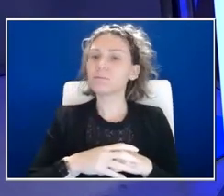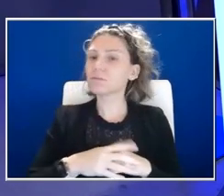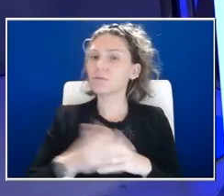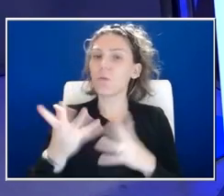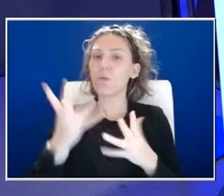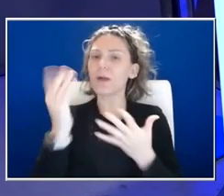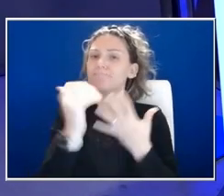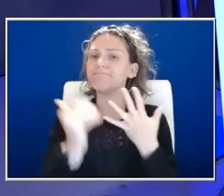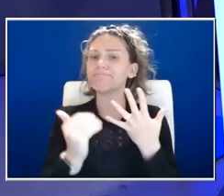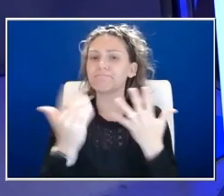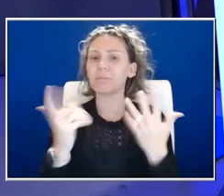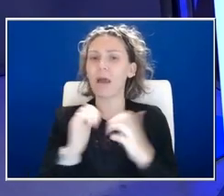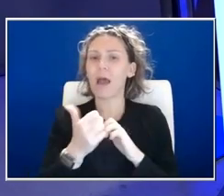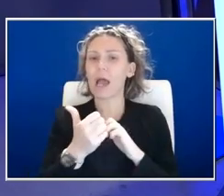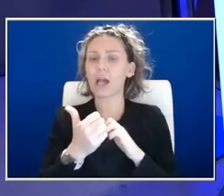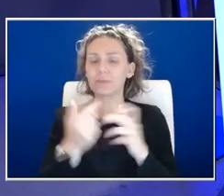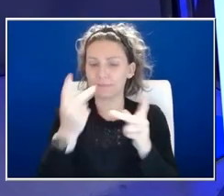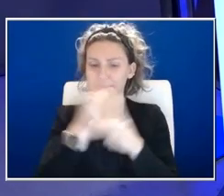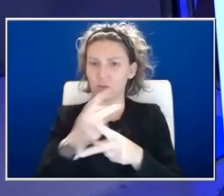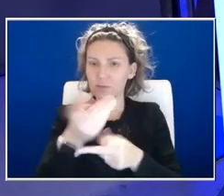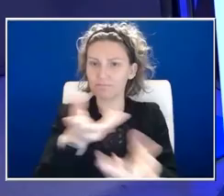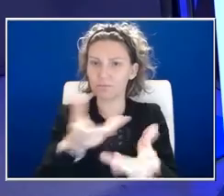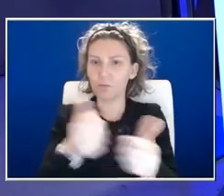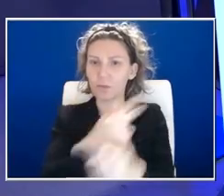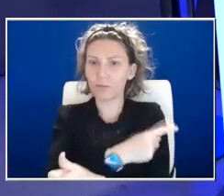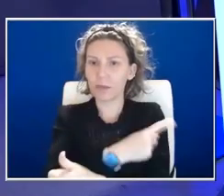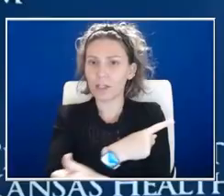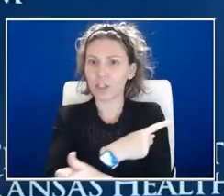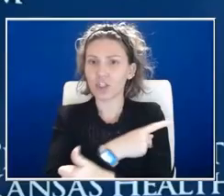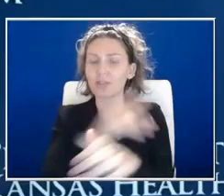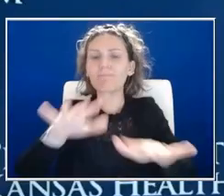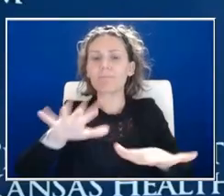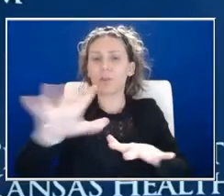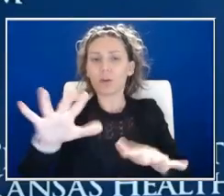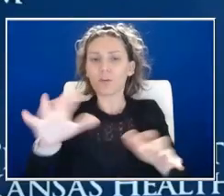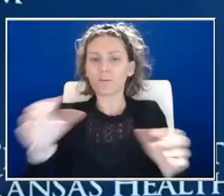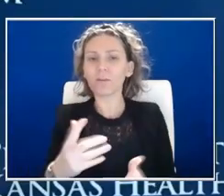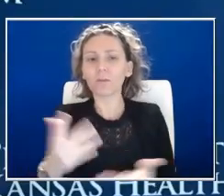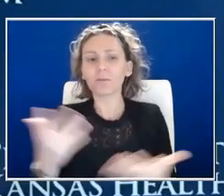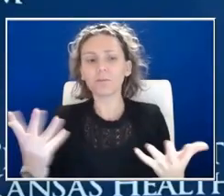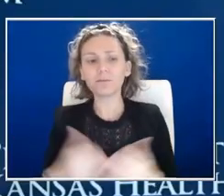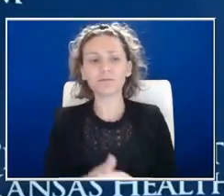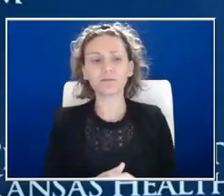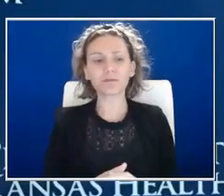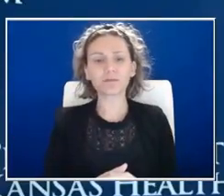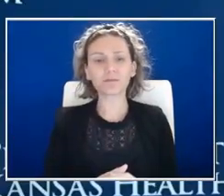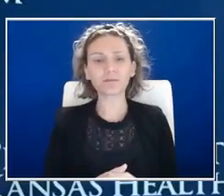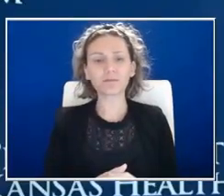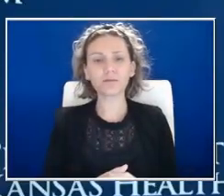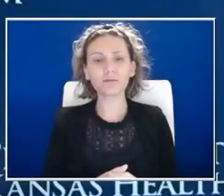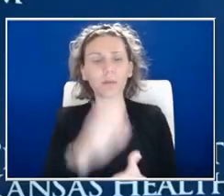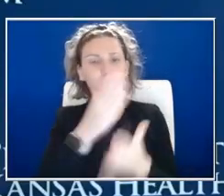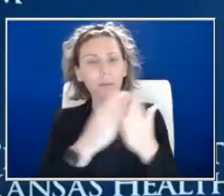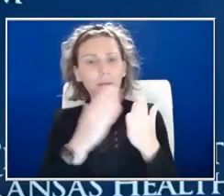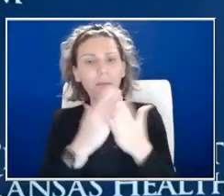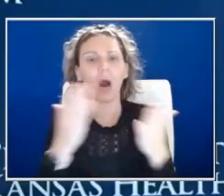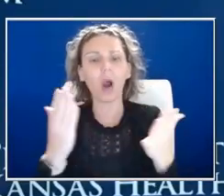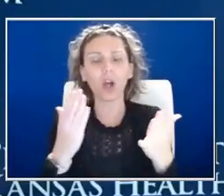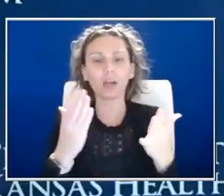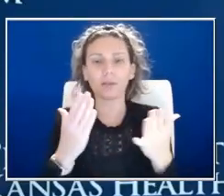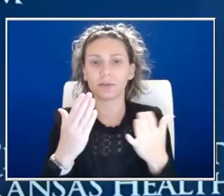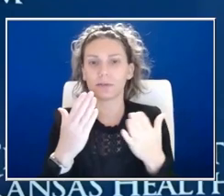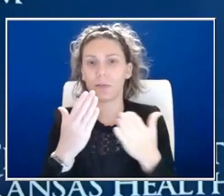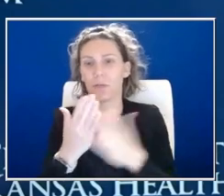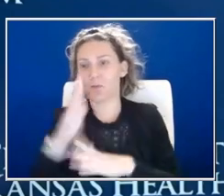talk with patients about that to kind of ease their fears? Yeah, so I think part of it is really kind of going through the whole system, seeing if